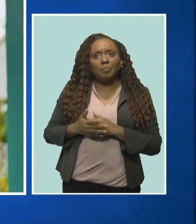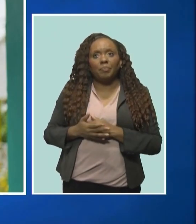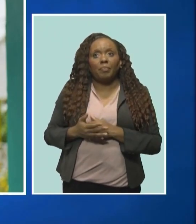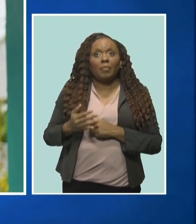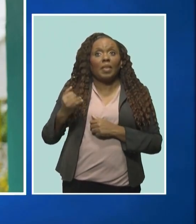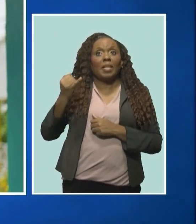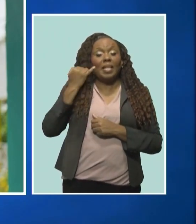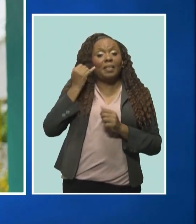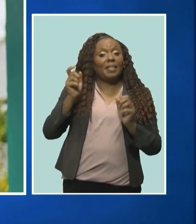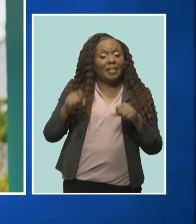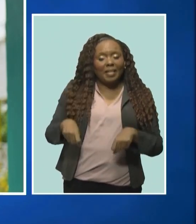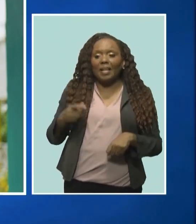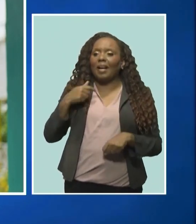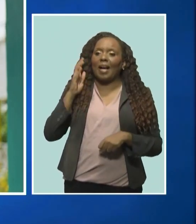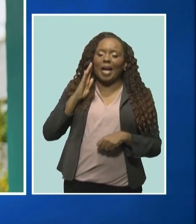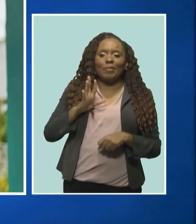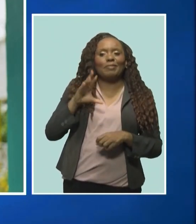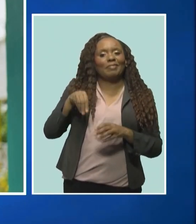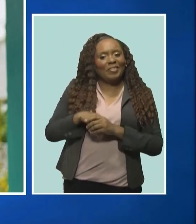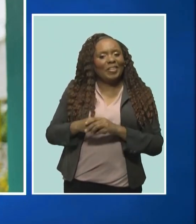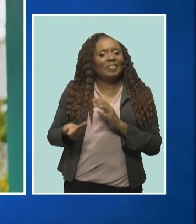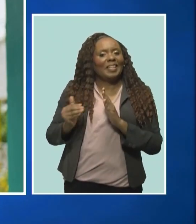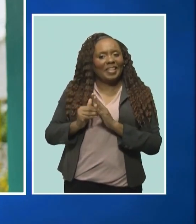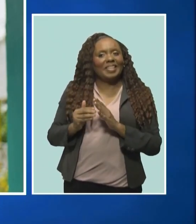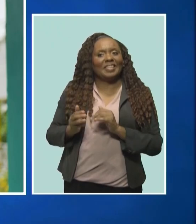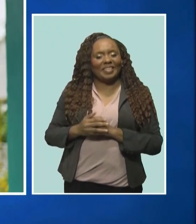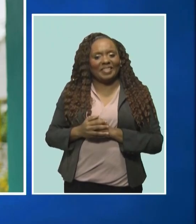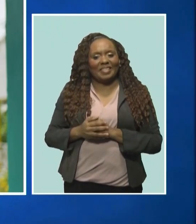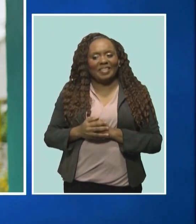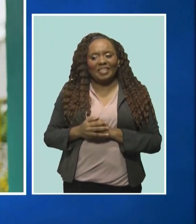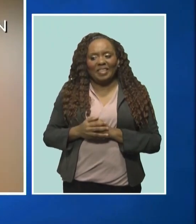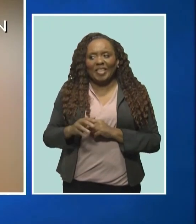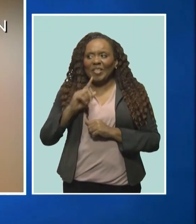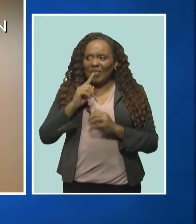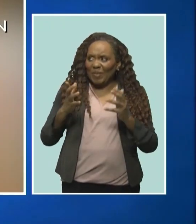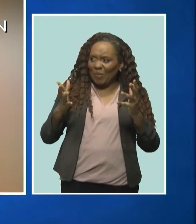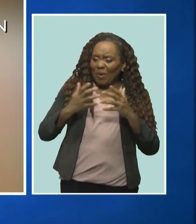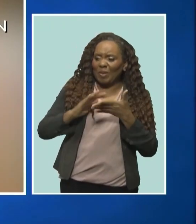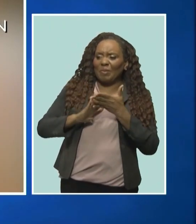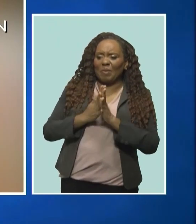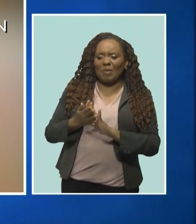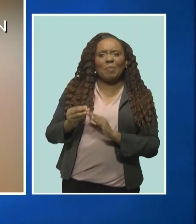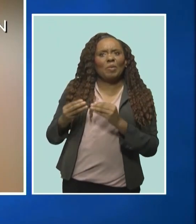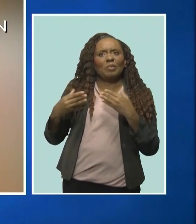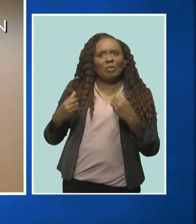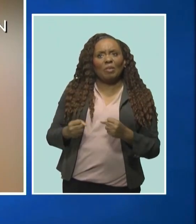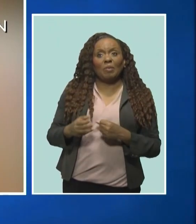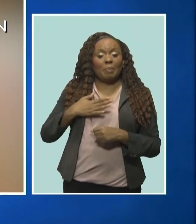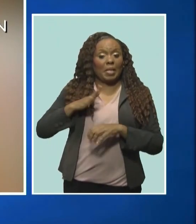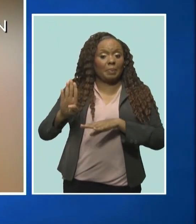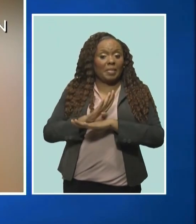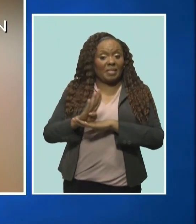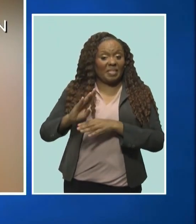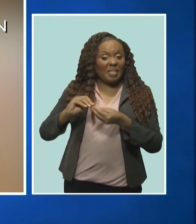else. Mr. Lynch says he's strengthening his position in the local market. The business number would be